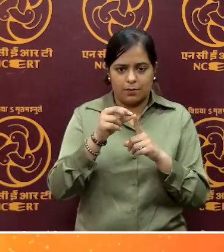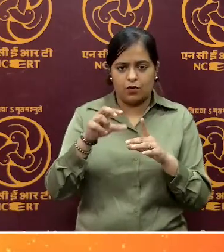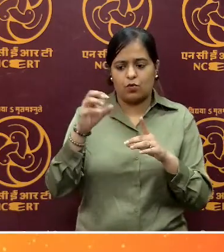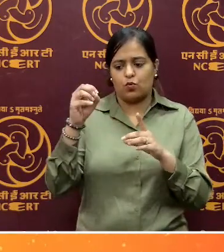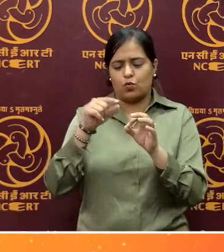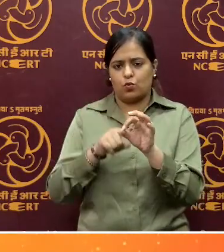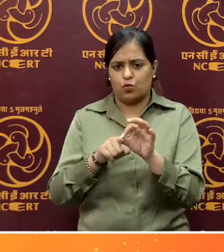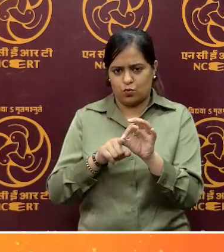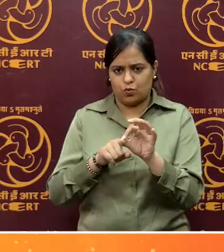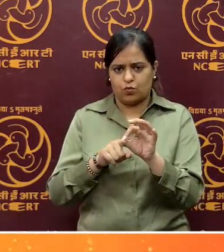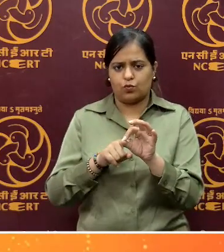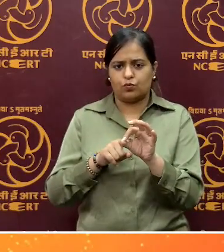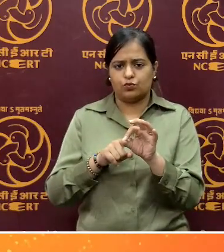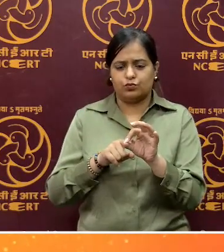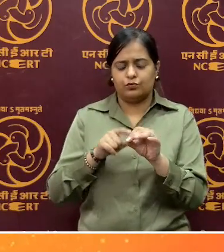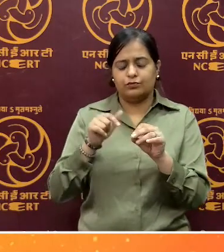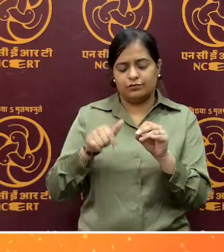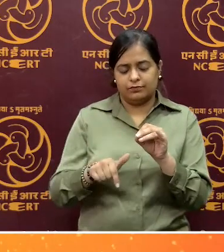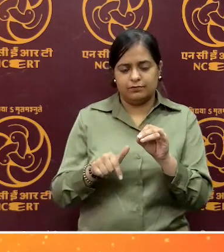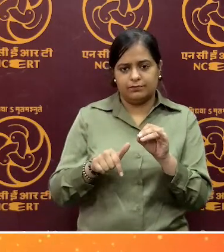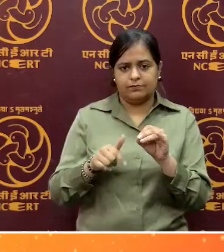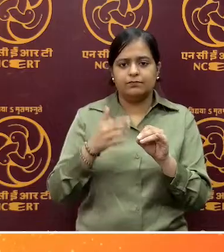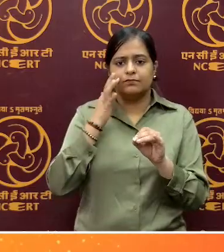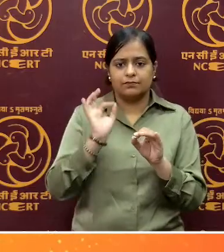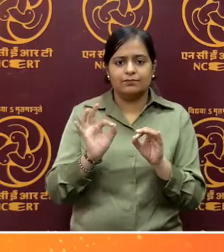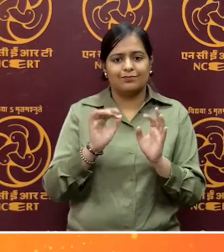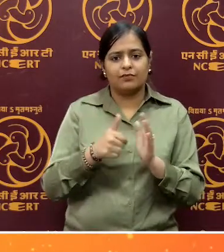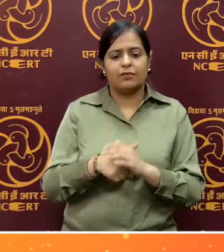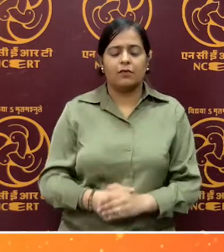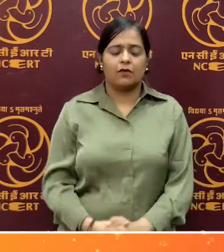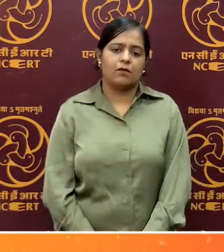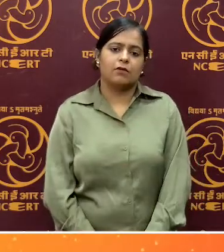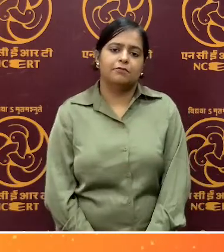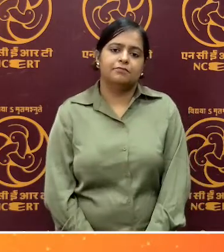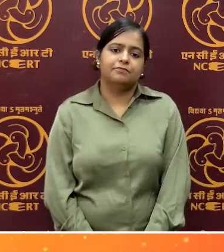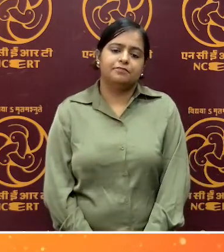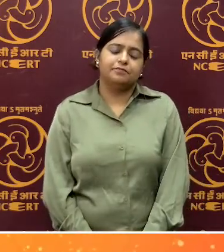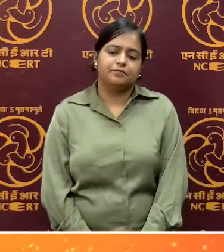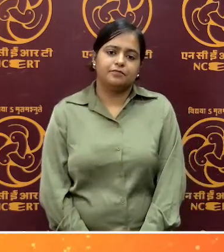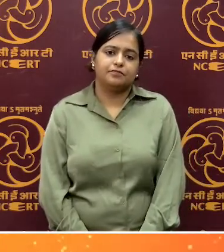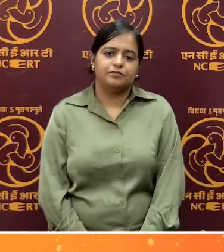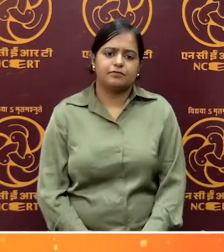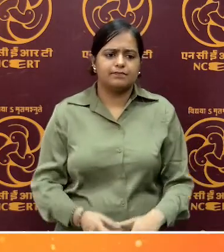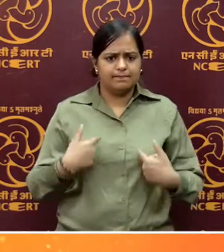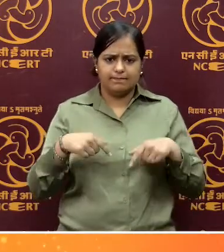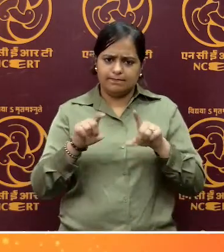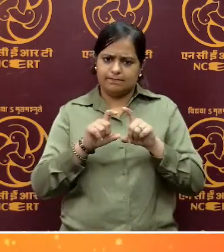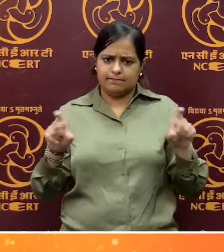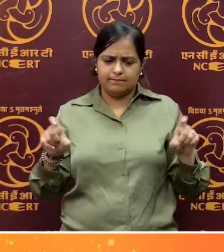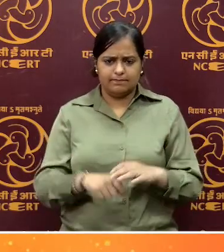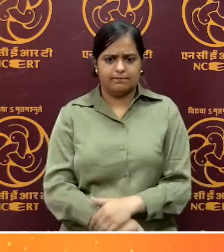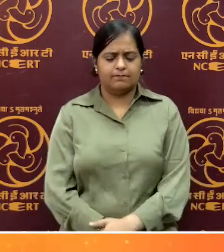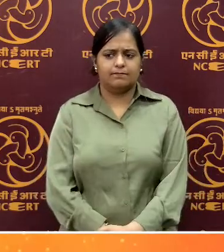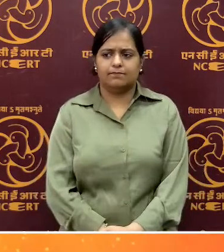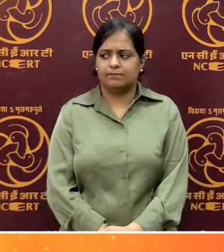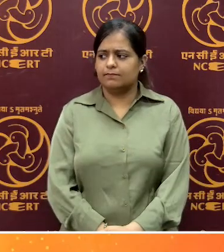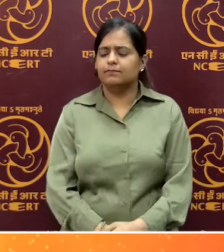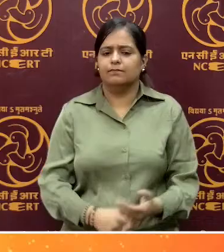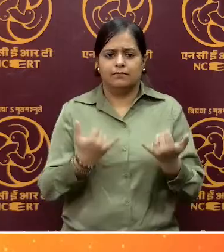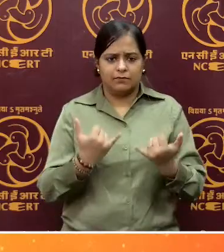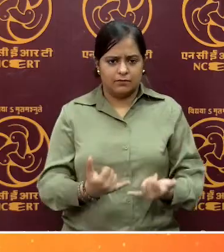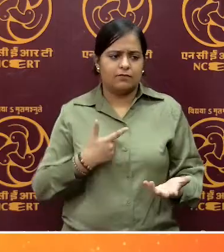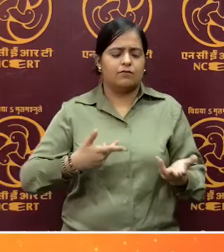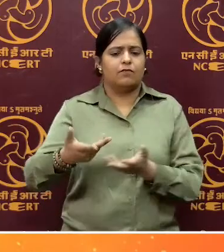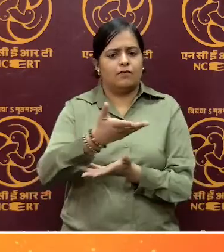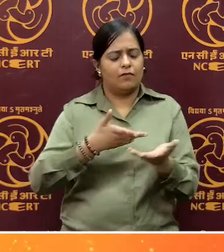the resultant of the sum of the two vectors. Is that clear? Now we are discussing